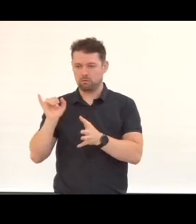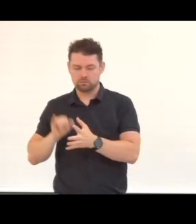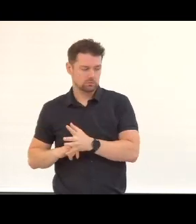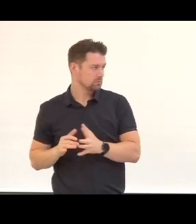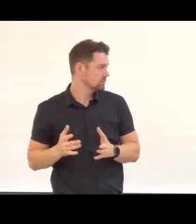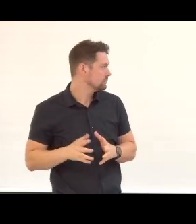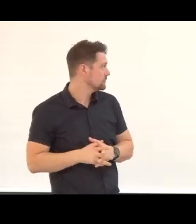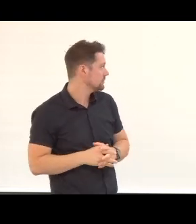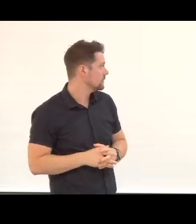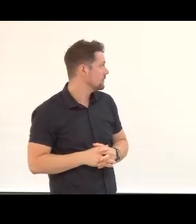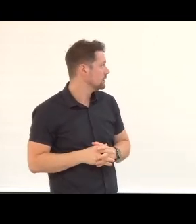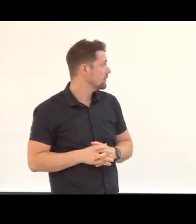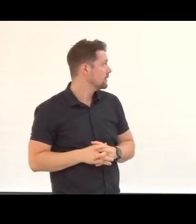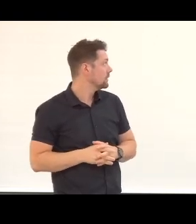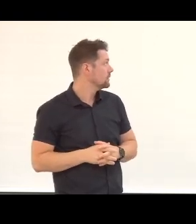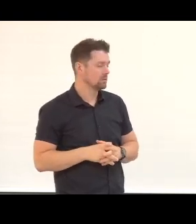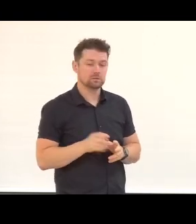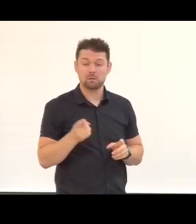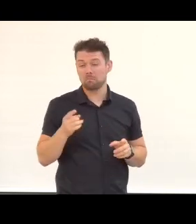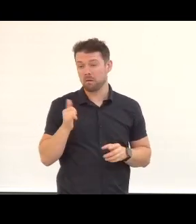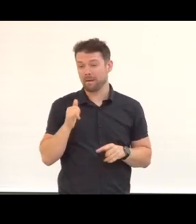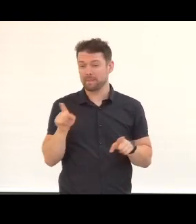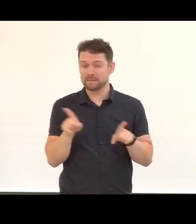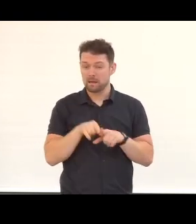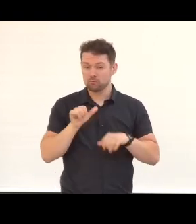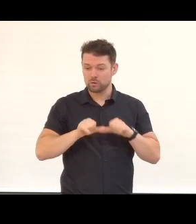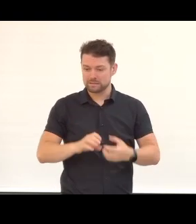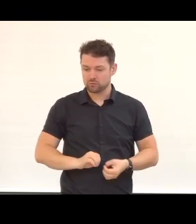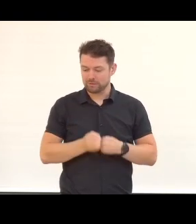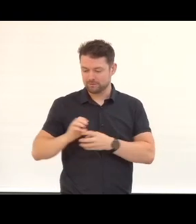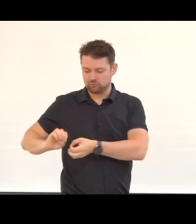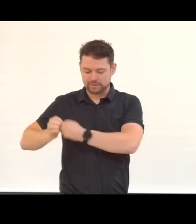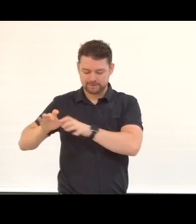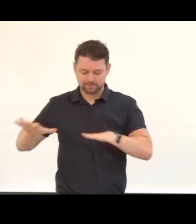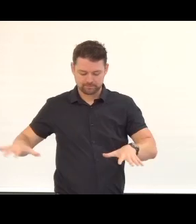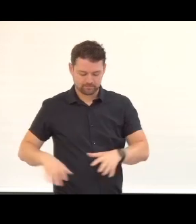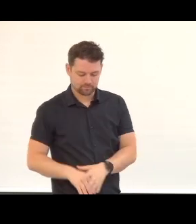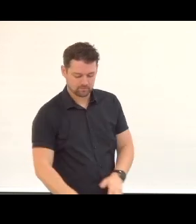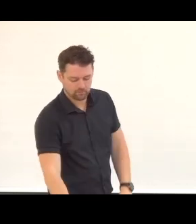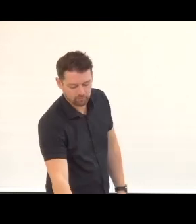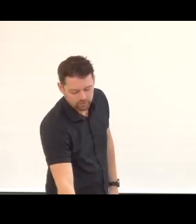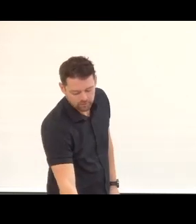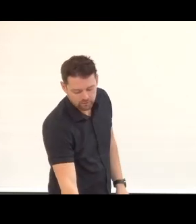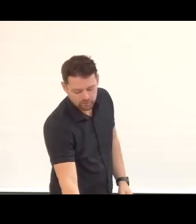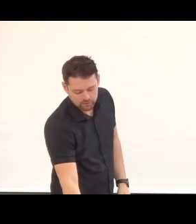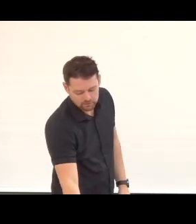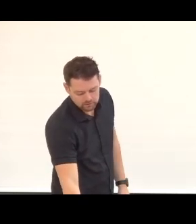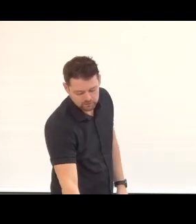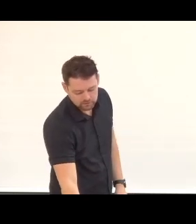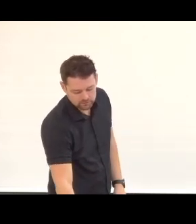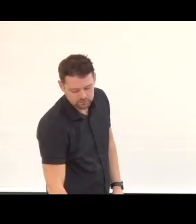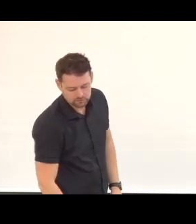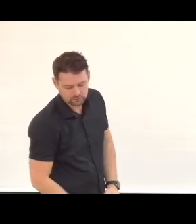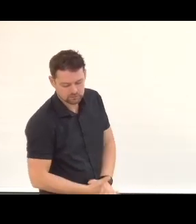same processes that generated them, or quite similar. Okay. Overview about the past